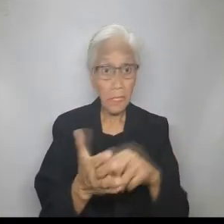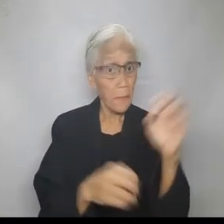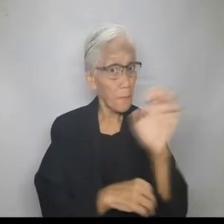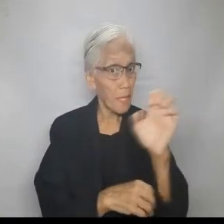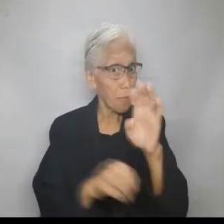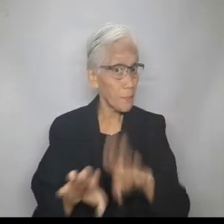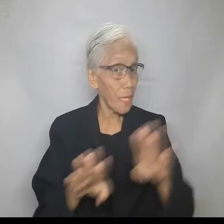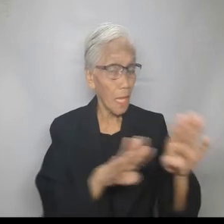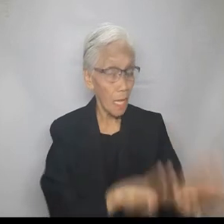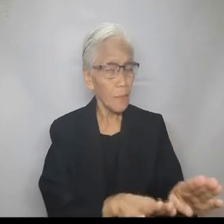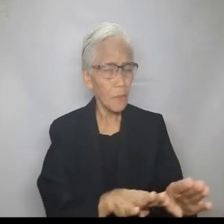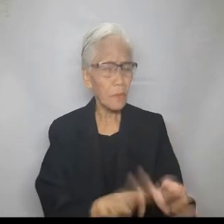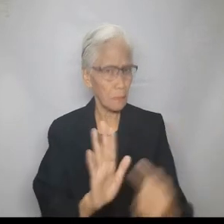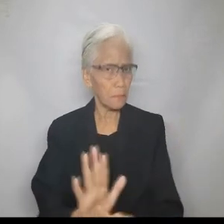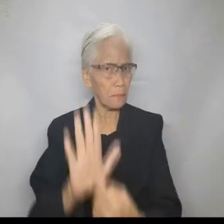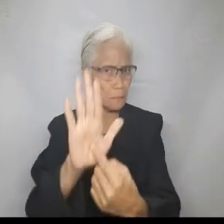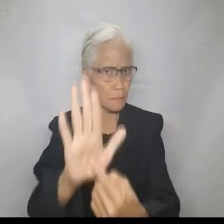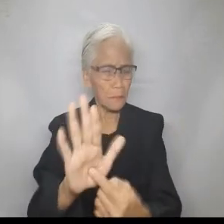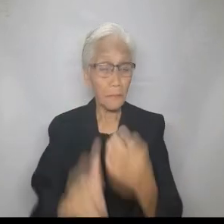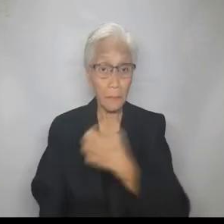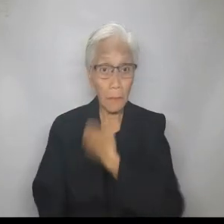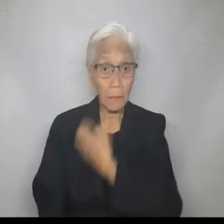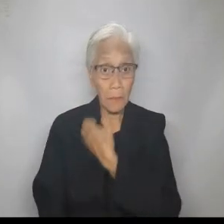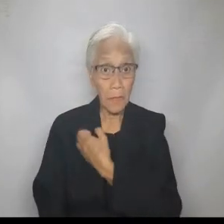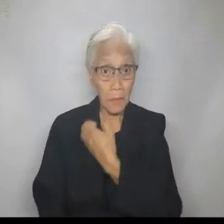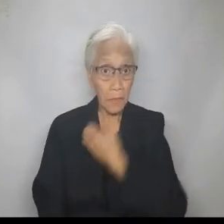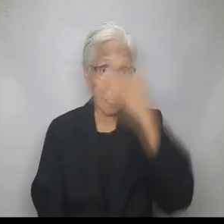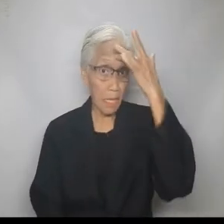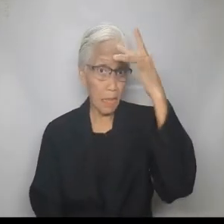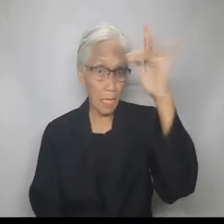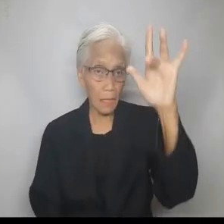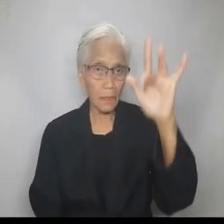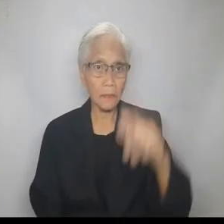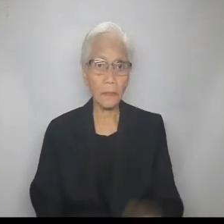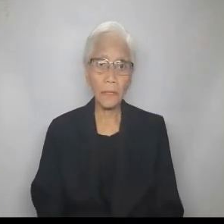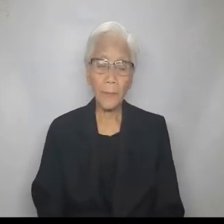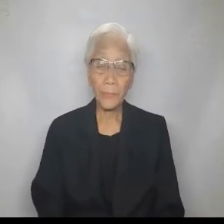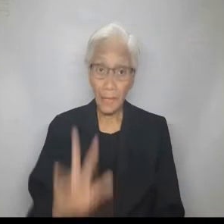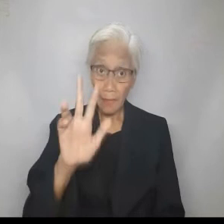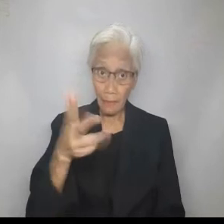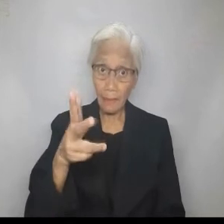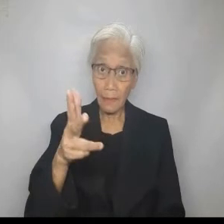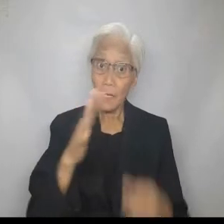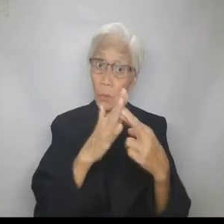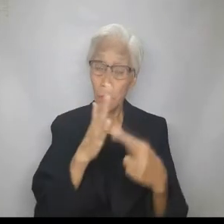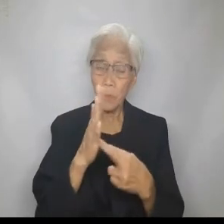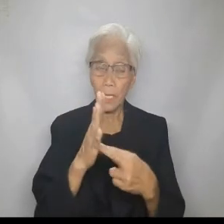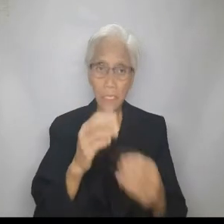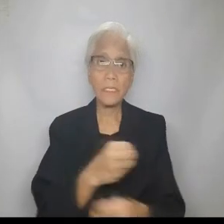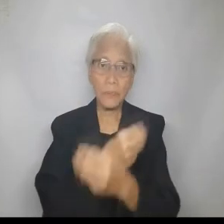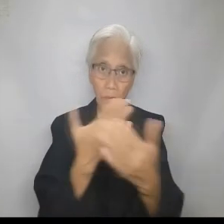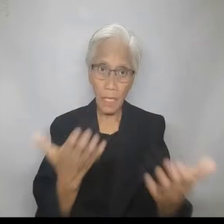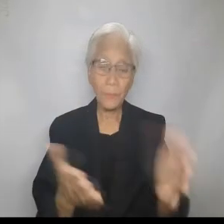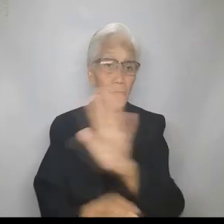This empathic behavior is an indicator of emotional intelligence. The third